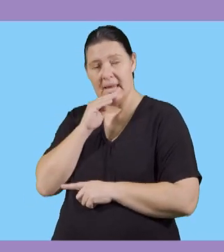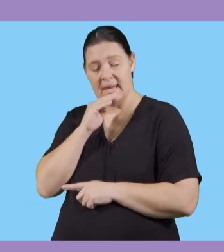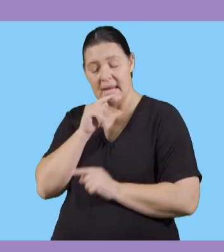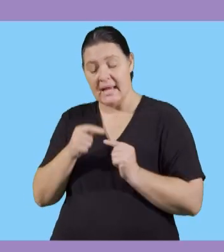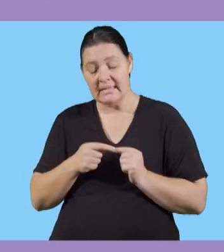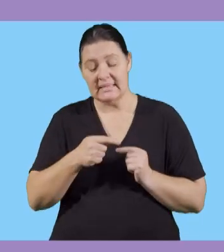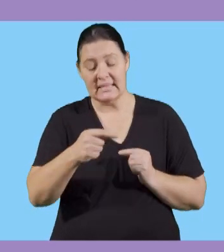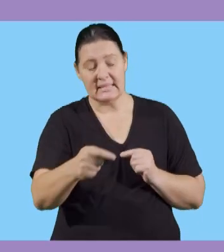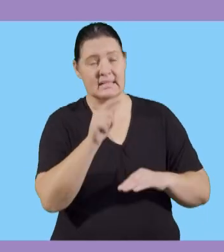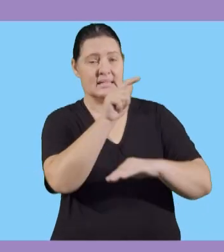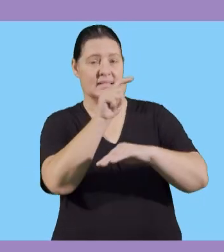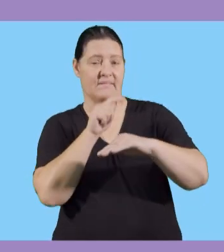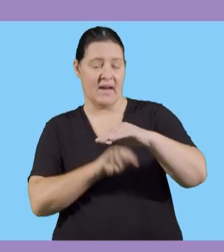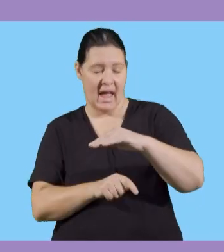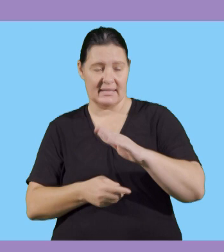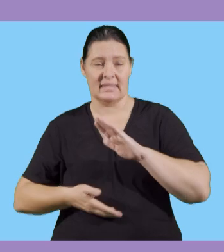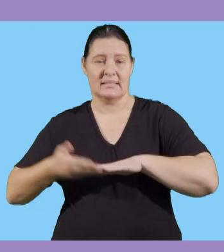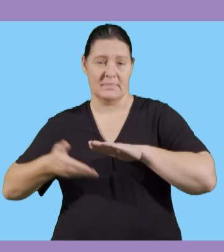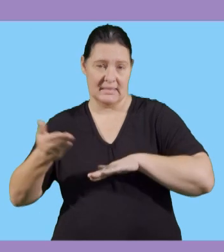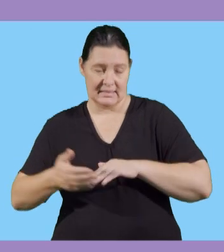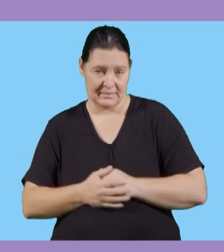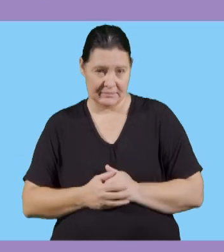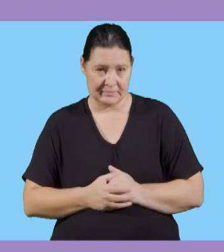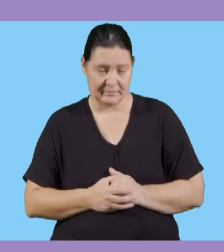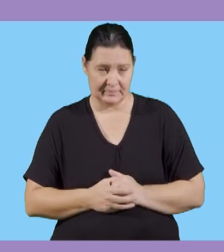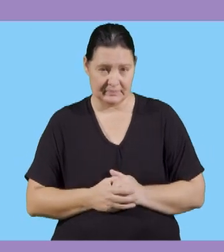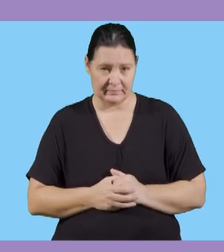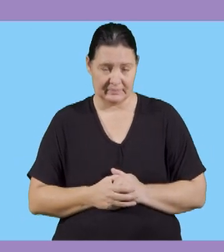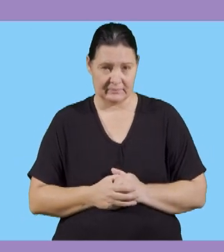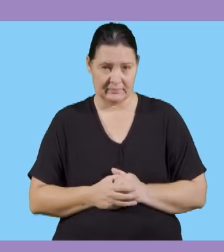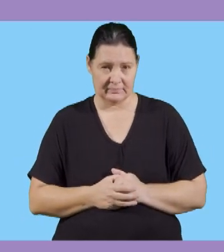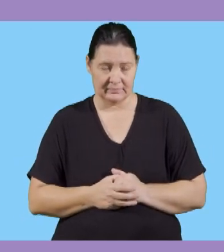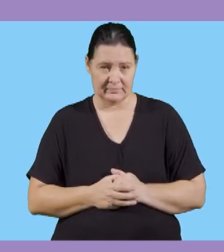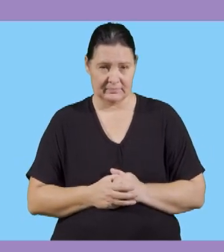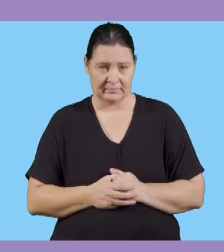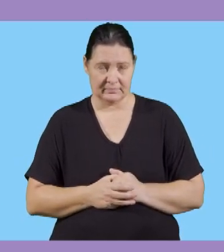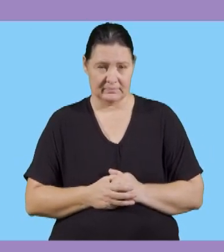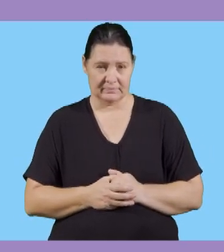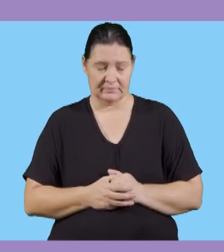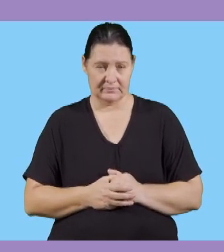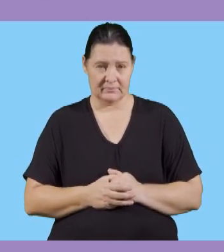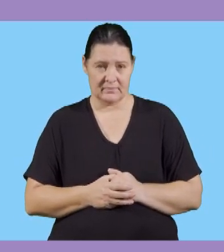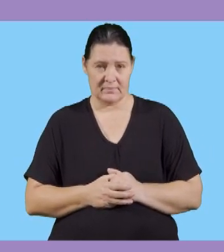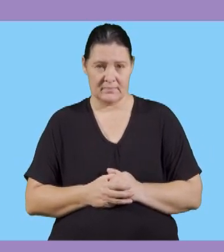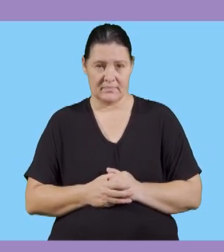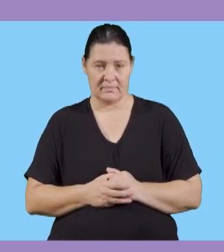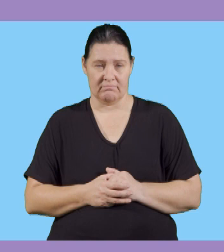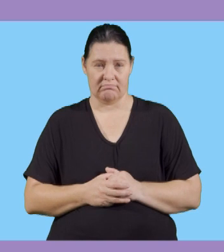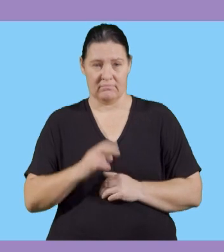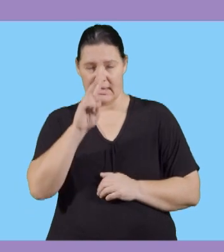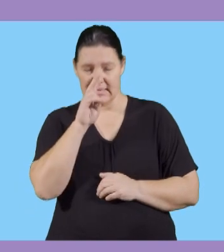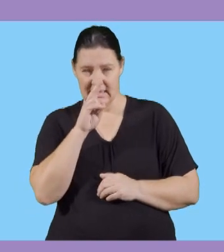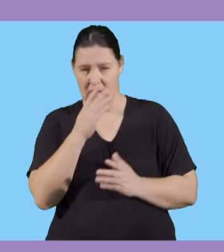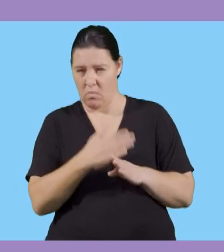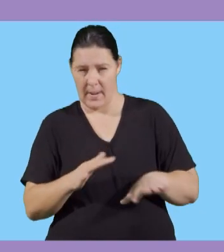our formula is going to be our distance divided by our speed, right? So can you see how